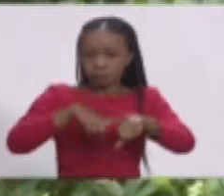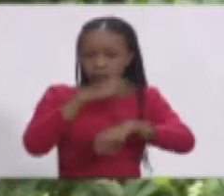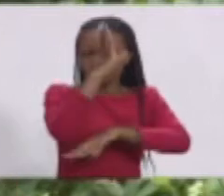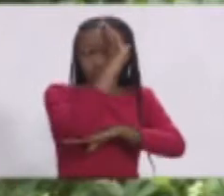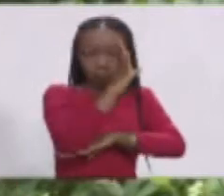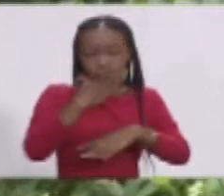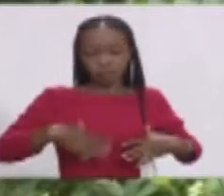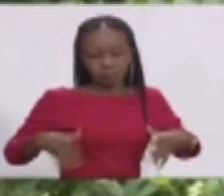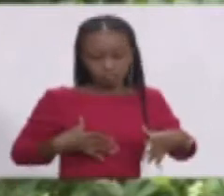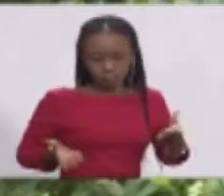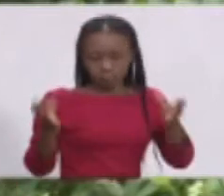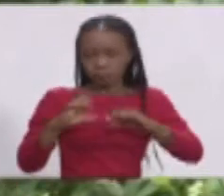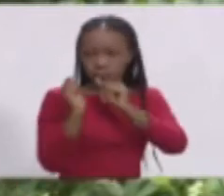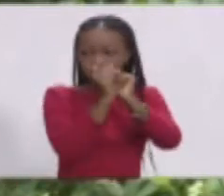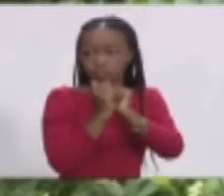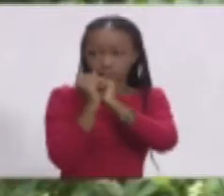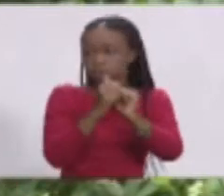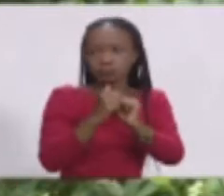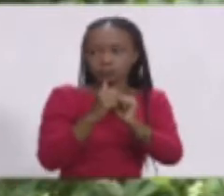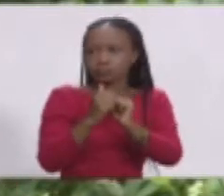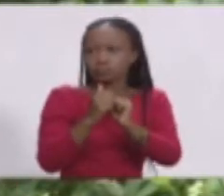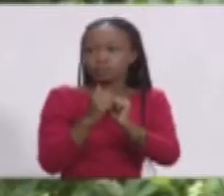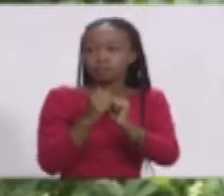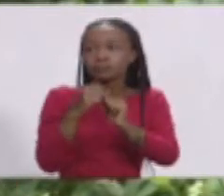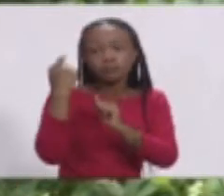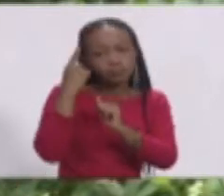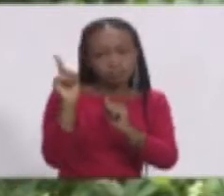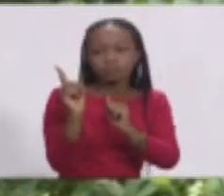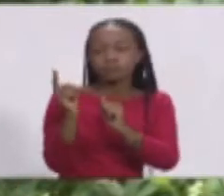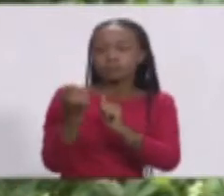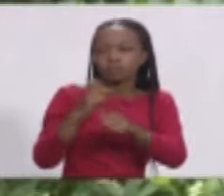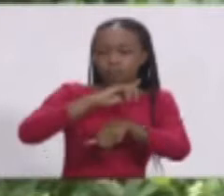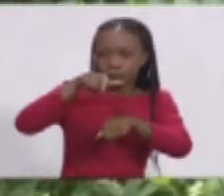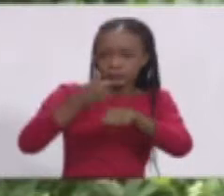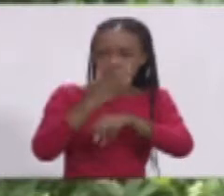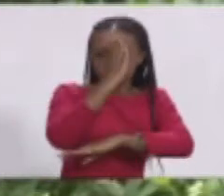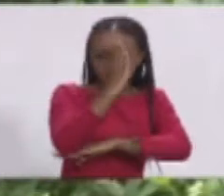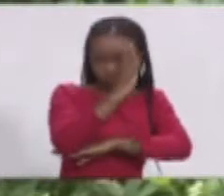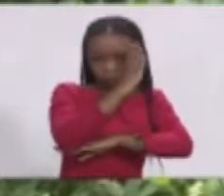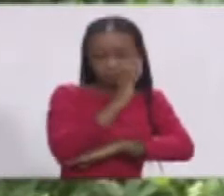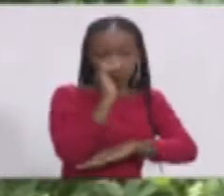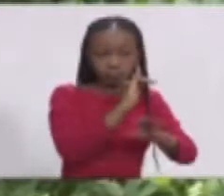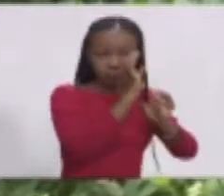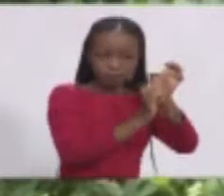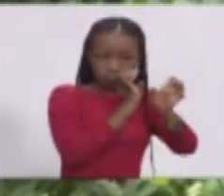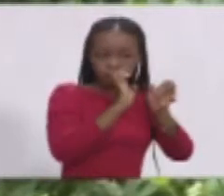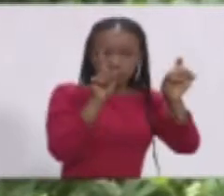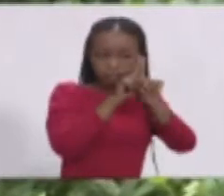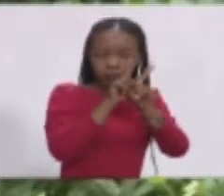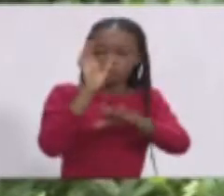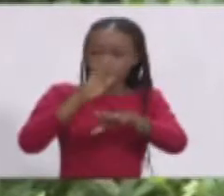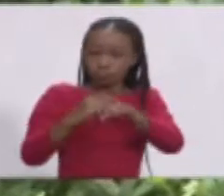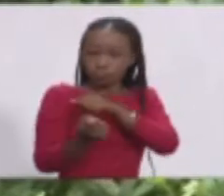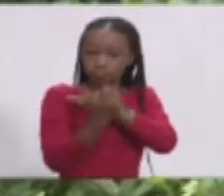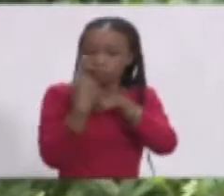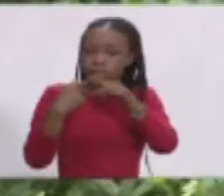people tend to gather together, even in the countryside, for at least a few hours in the evening. So, and this explanation also was good coming from